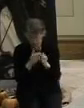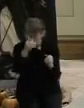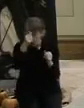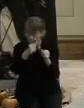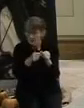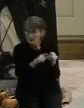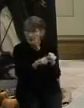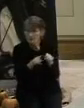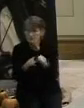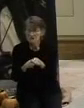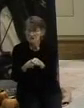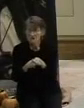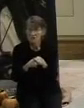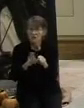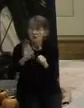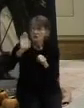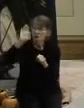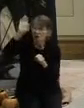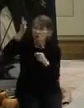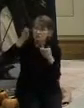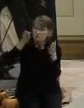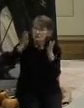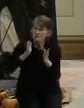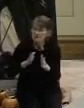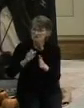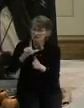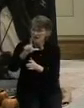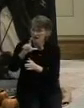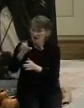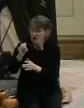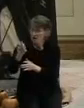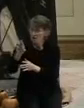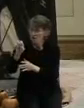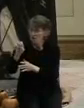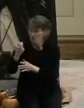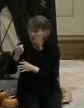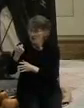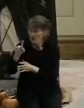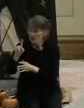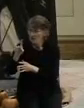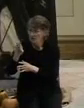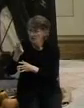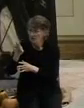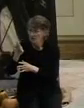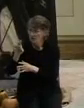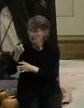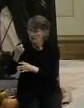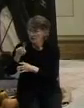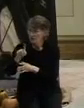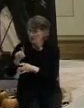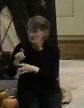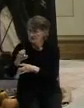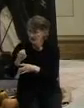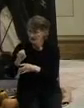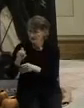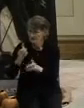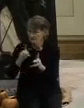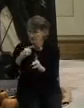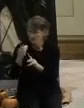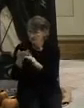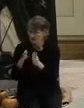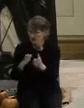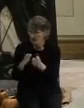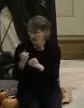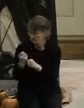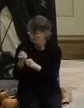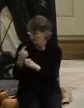Remember also, Lord, your servants, Lauren Kurtz, and those who have died in this last year here at